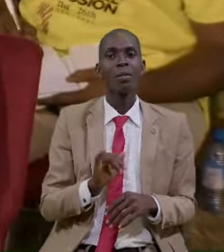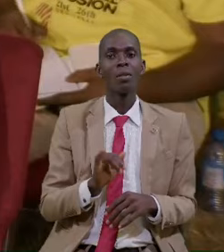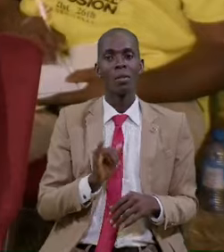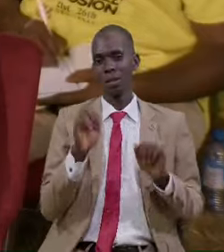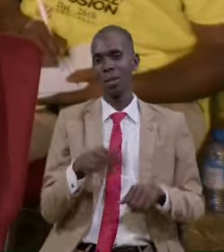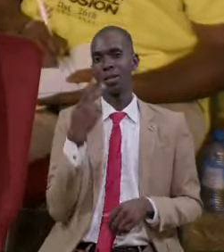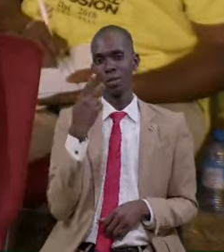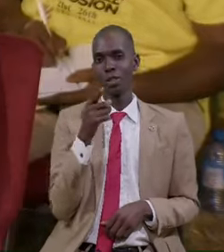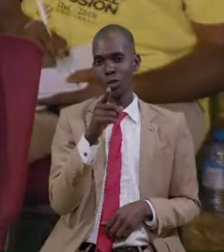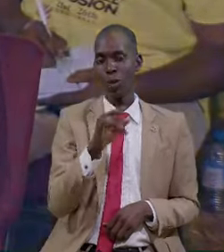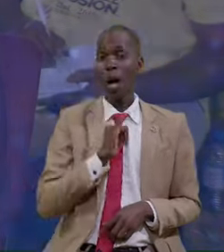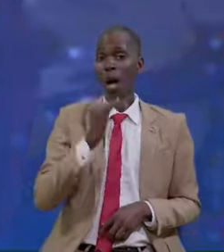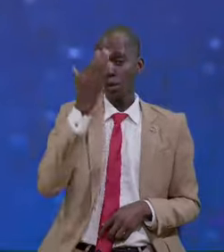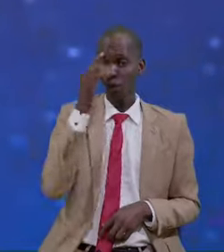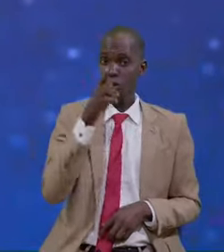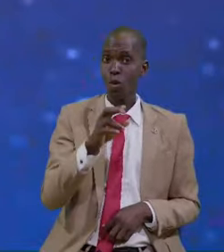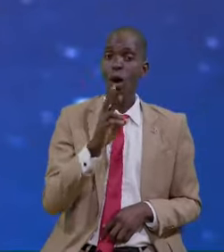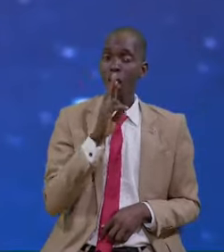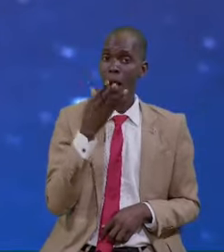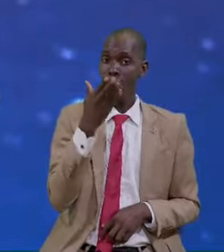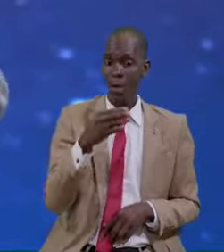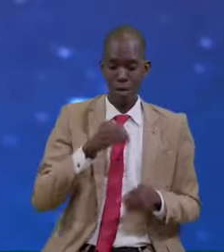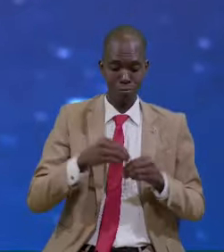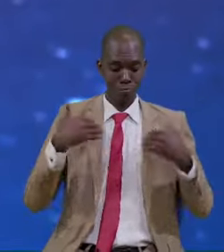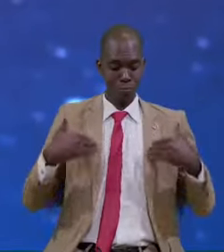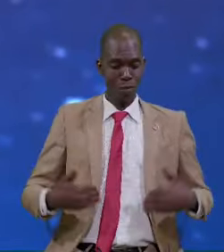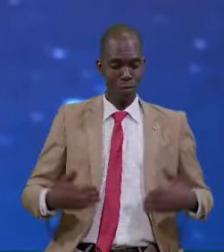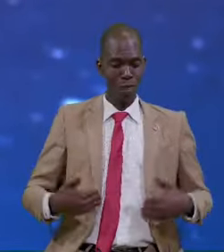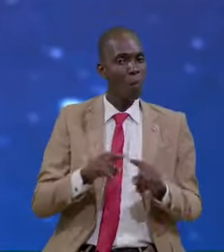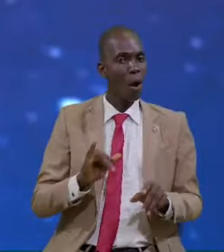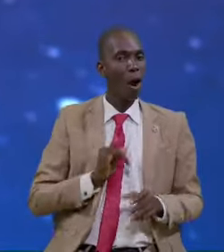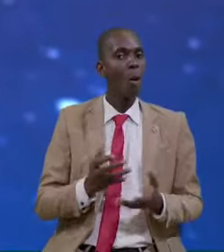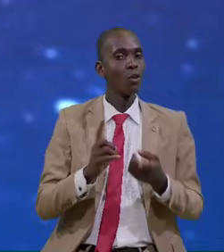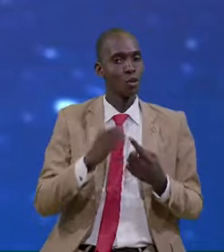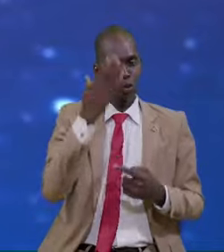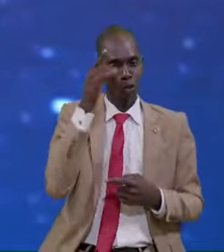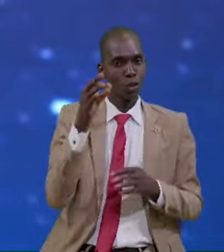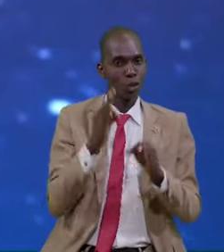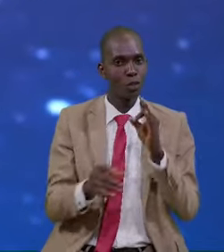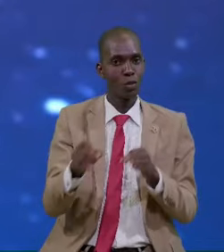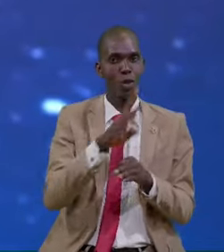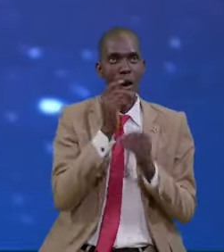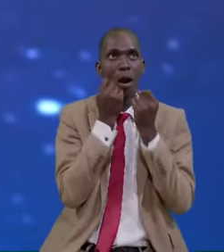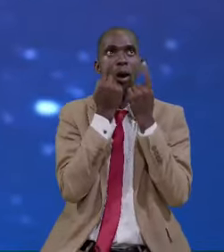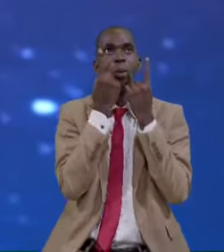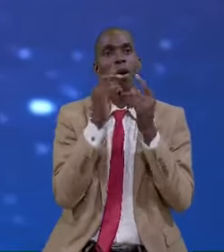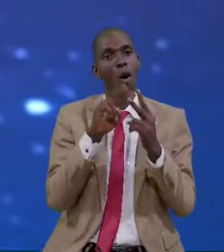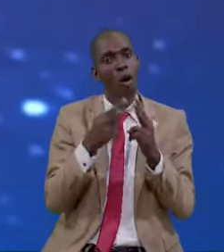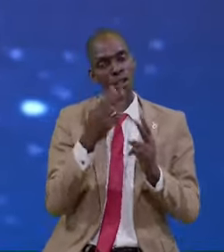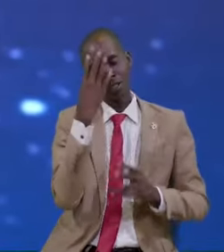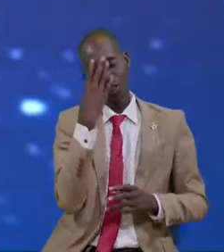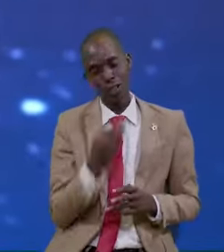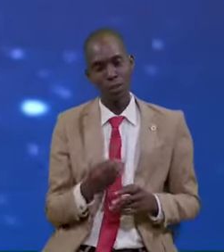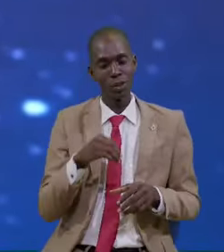know you are there in body. I was asking whether you are there with all your mind and with all your heart, and you